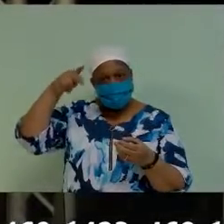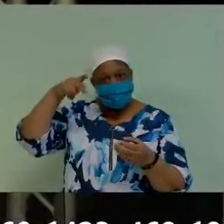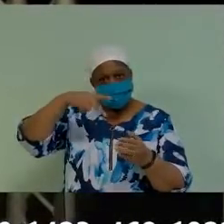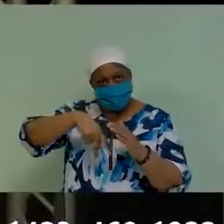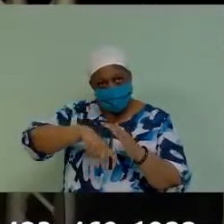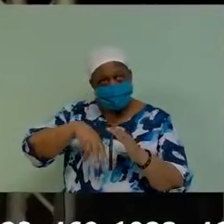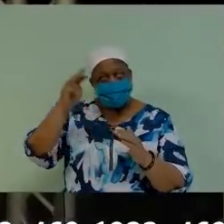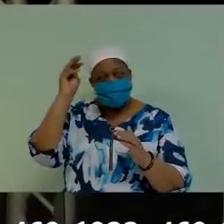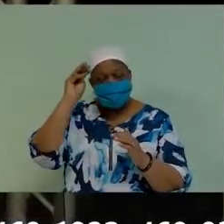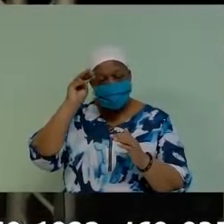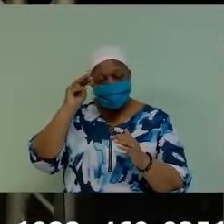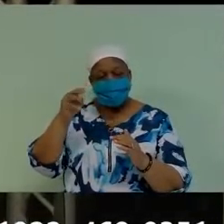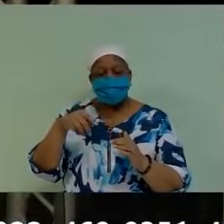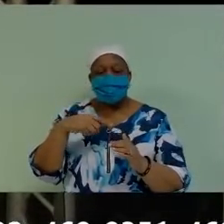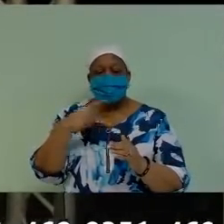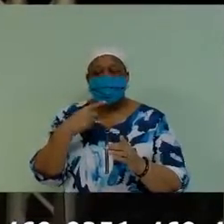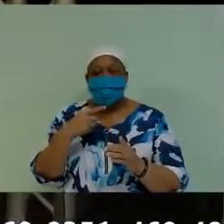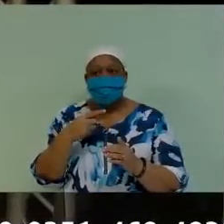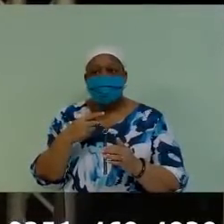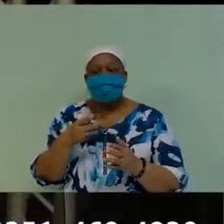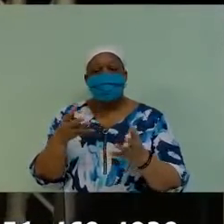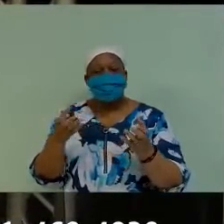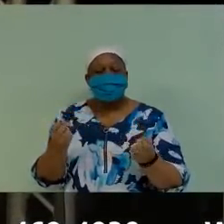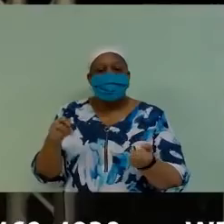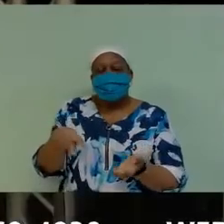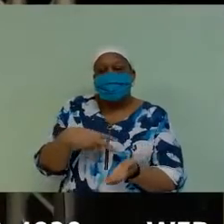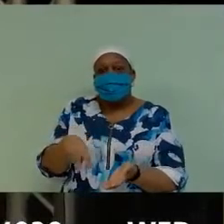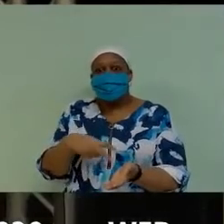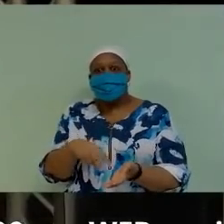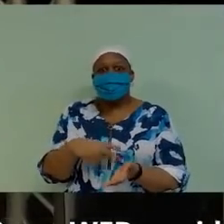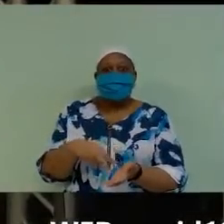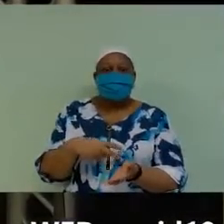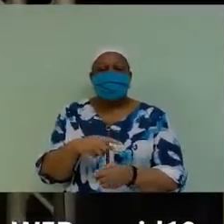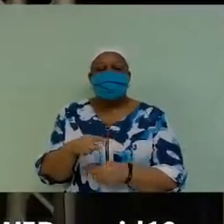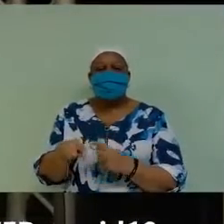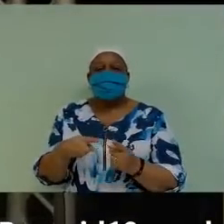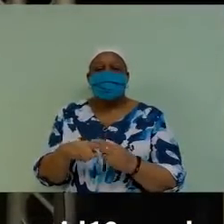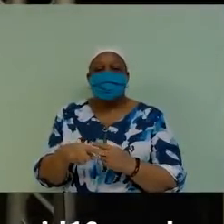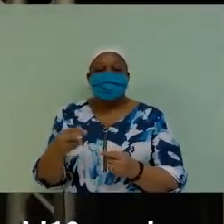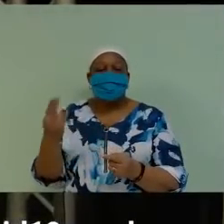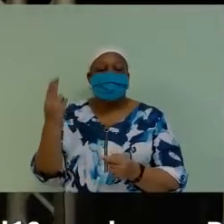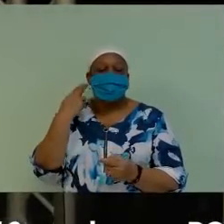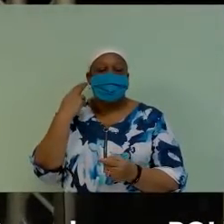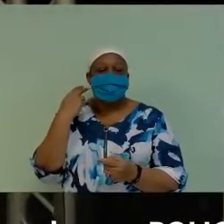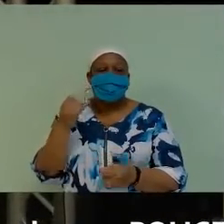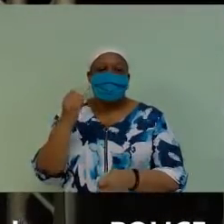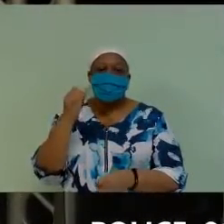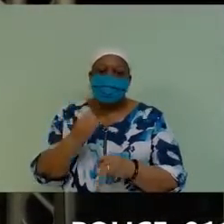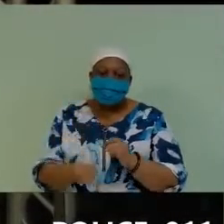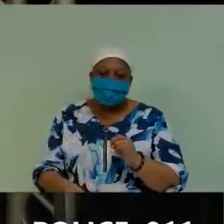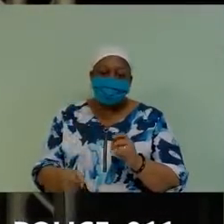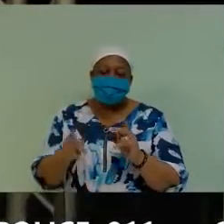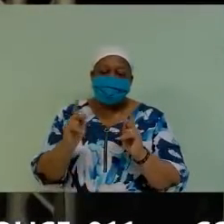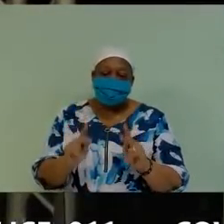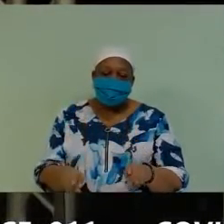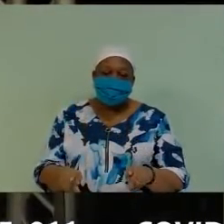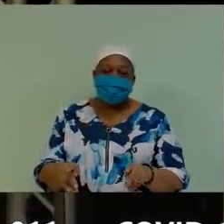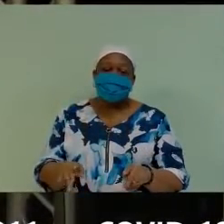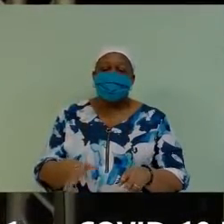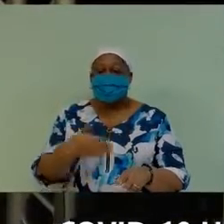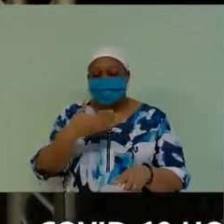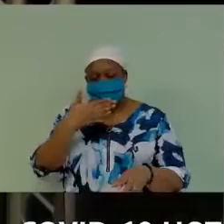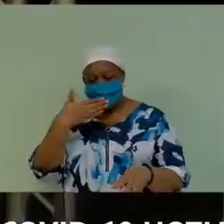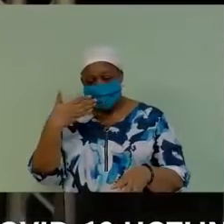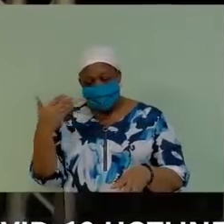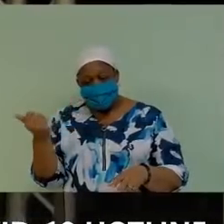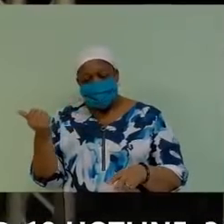Ardern, said that she wanted to do a little dance when she learned of the last positive case there that was